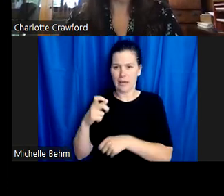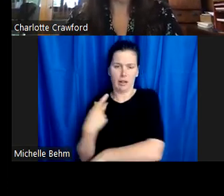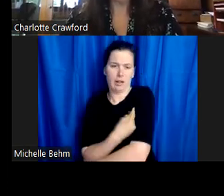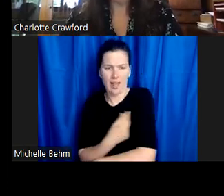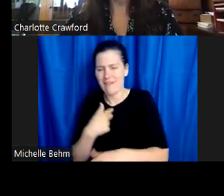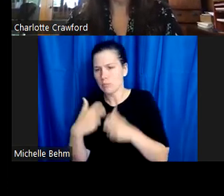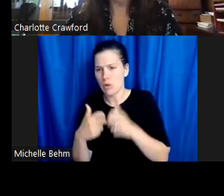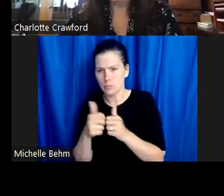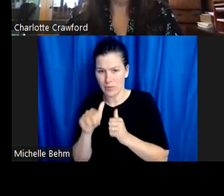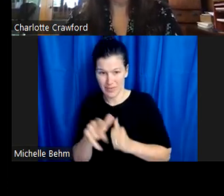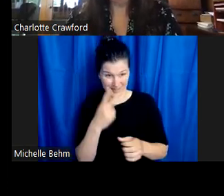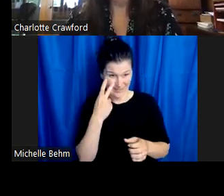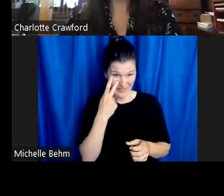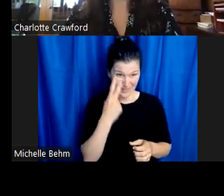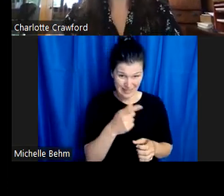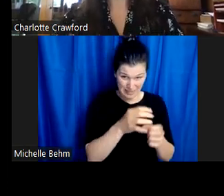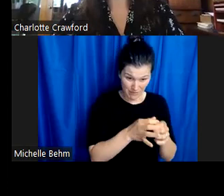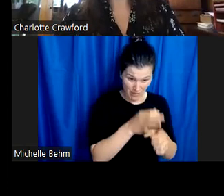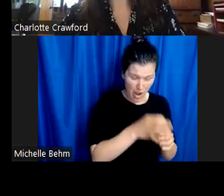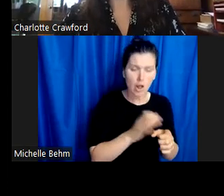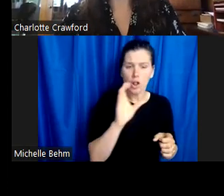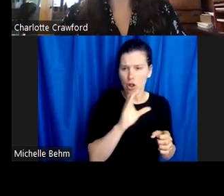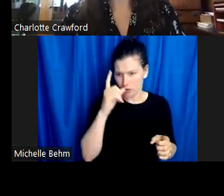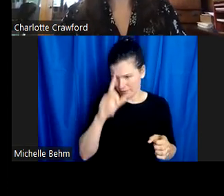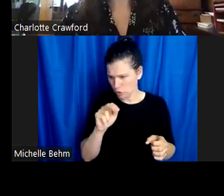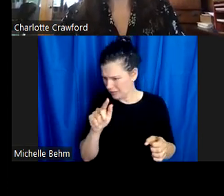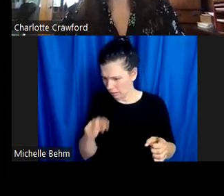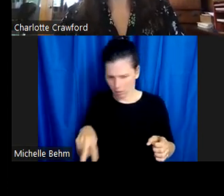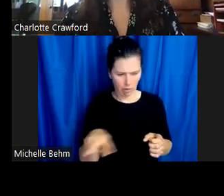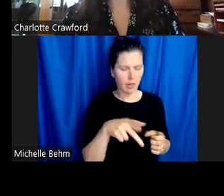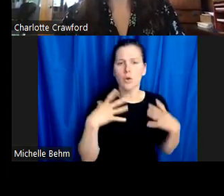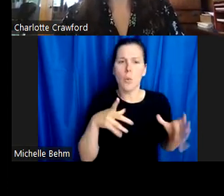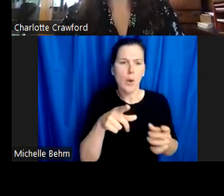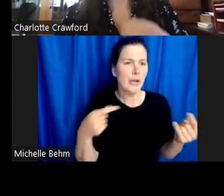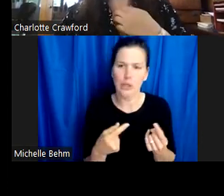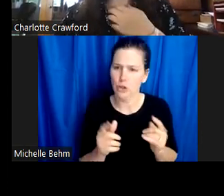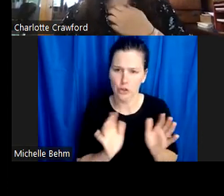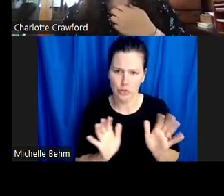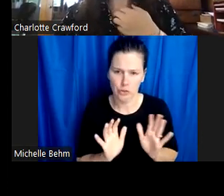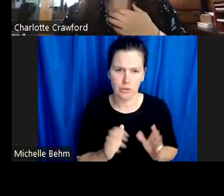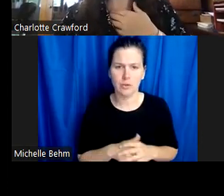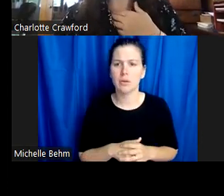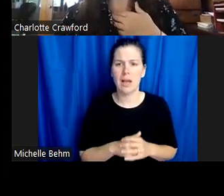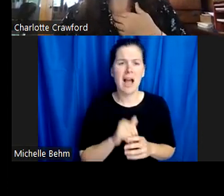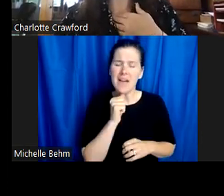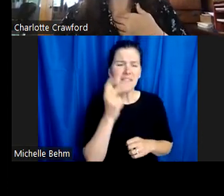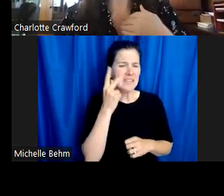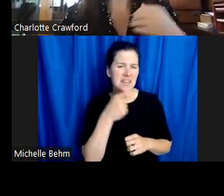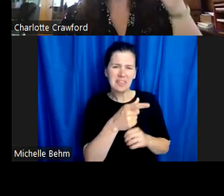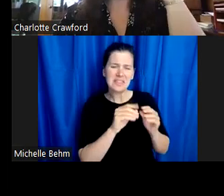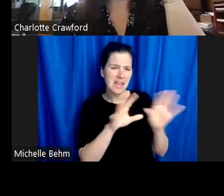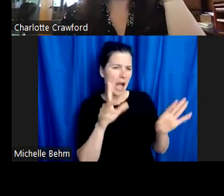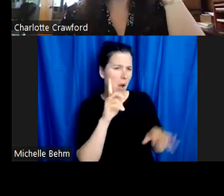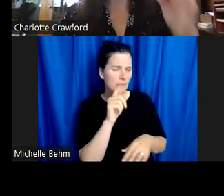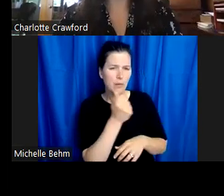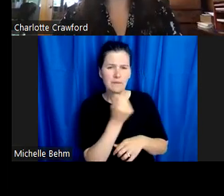tell them, if you see the vials, watch for a needle. We don't want you to get hurt. Not that I've seen this out for a few years, although initially we were